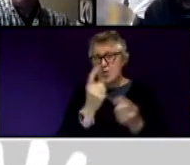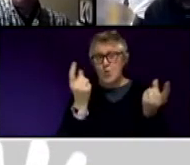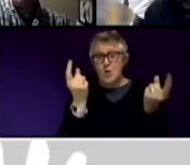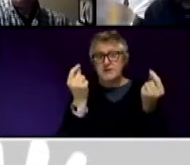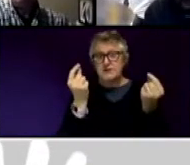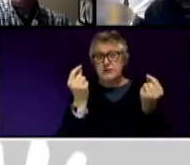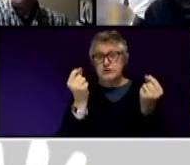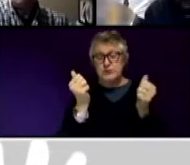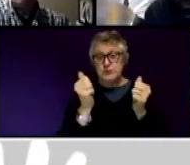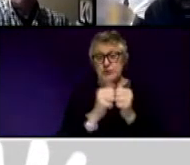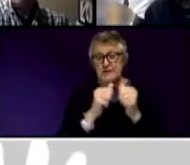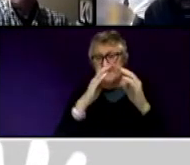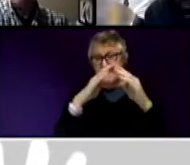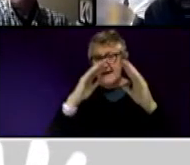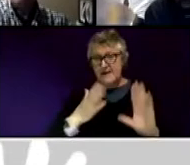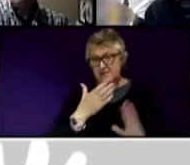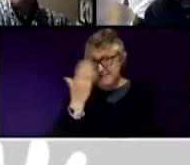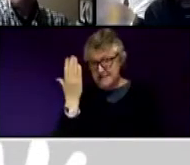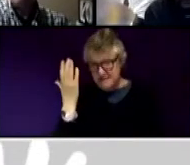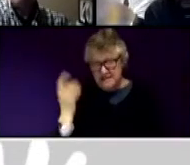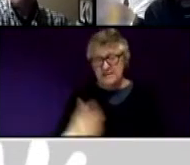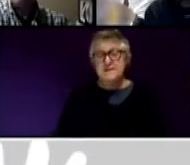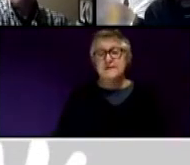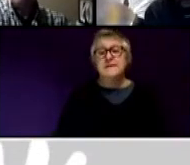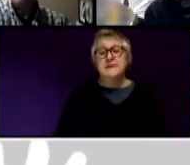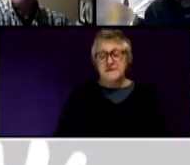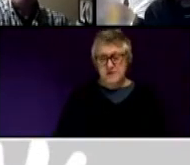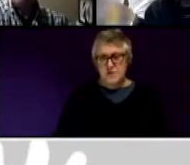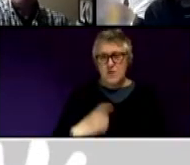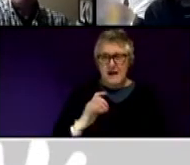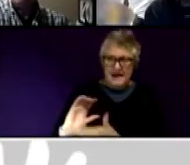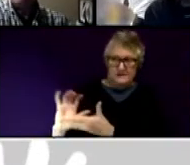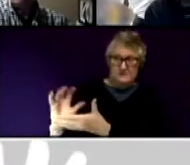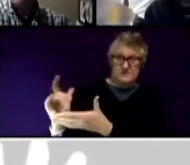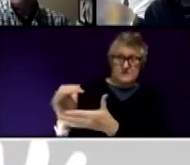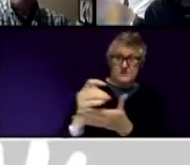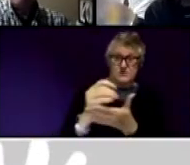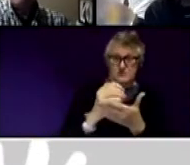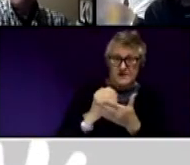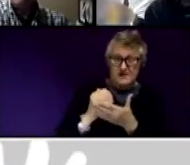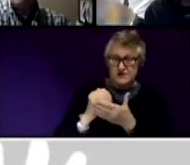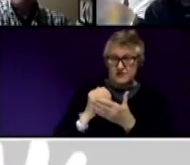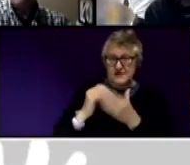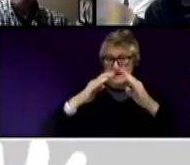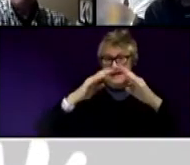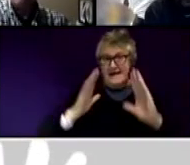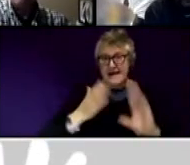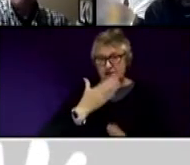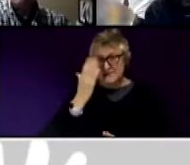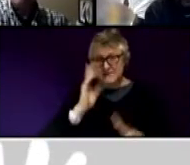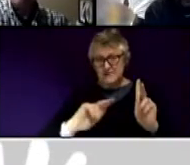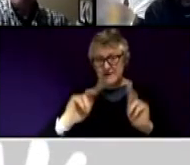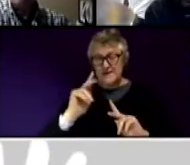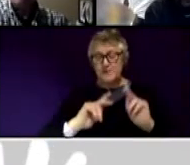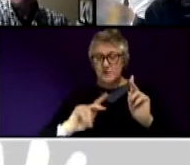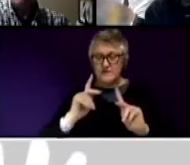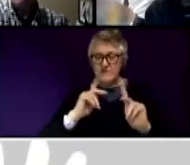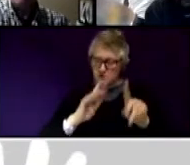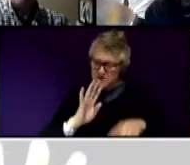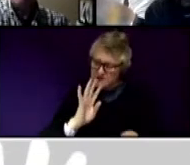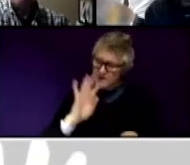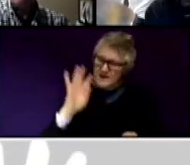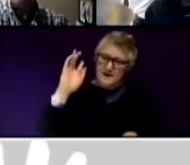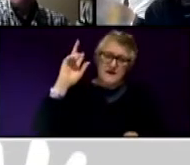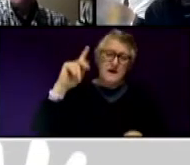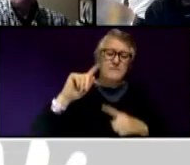this, is I'm sequestering houseless people to get ready to speak up about what they're experiencing on the